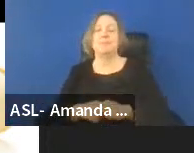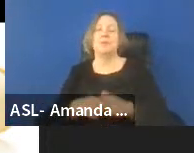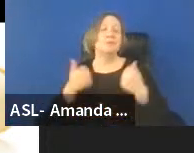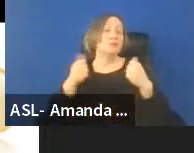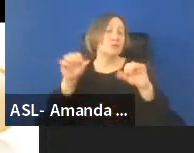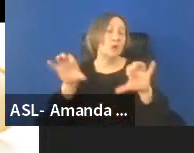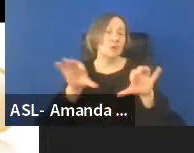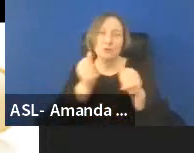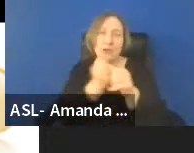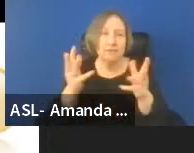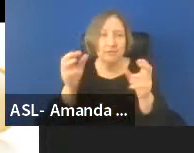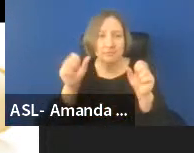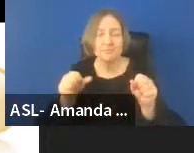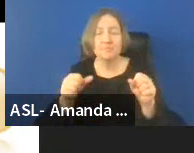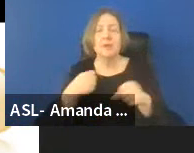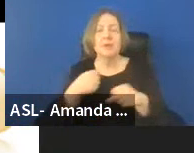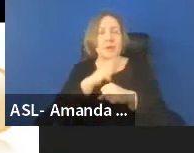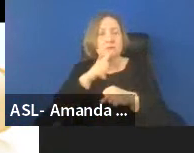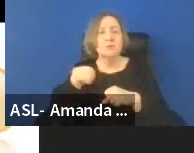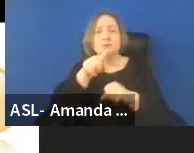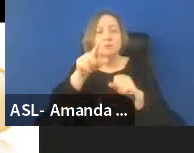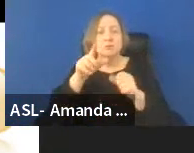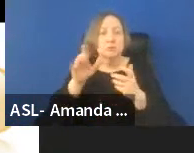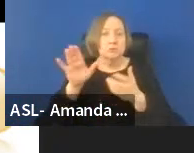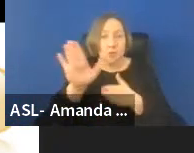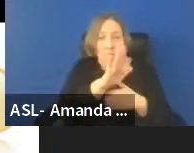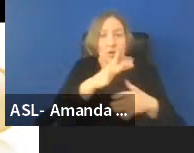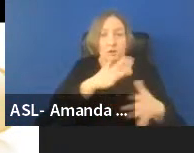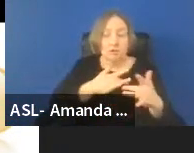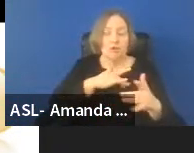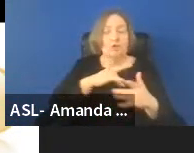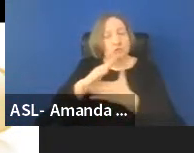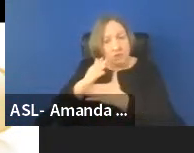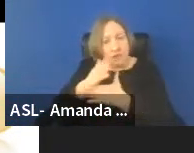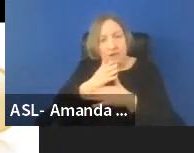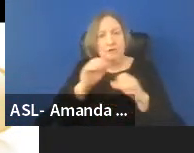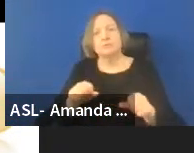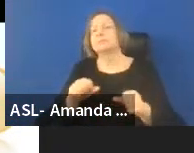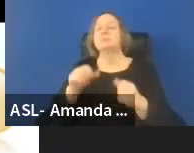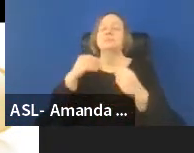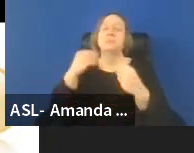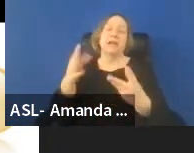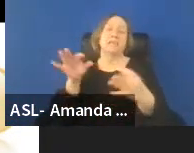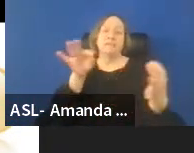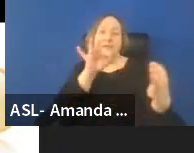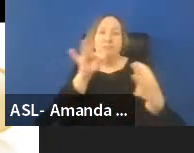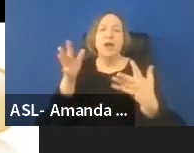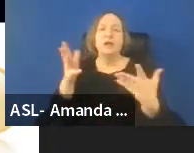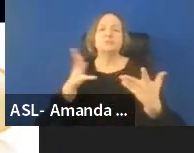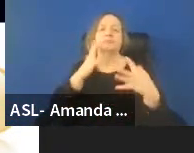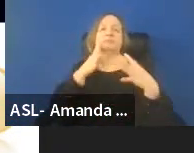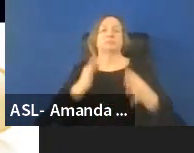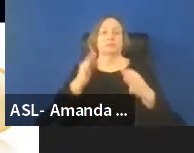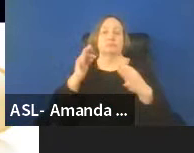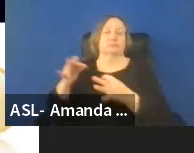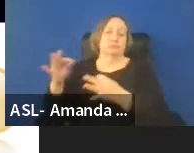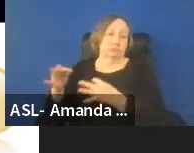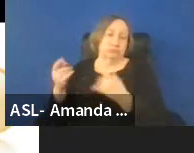can to make sure you can share your concerns and provide feedback to council about the decisions they are